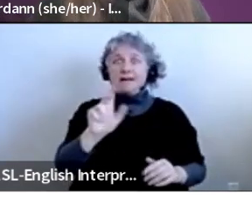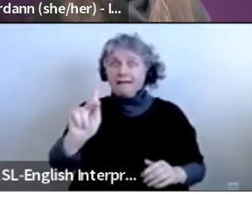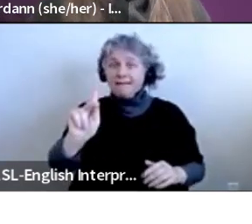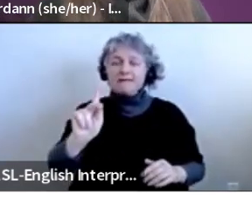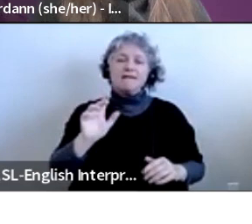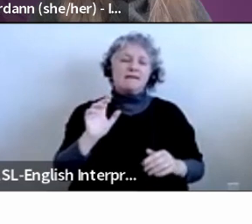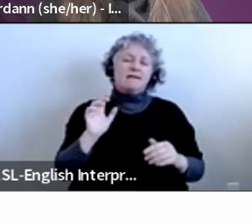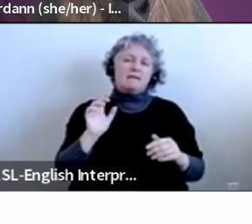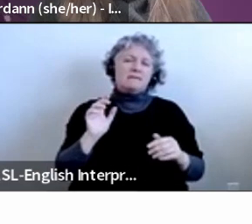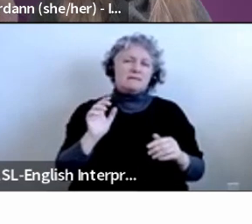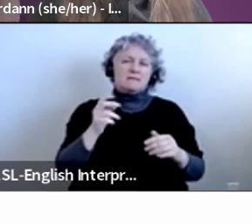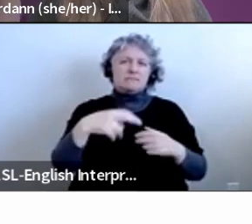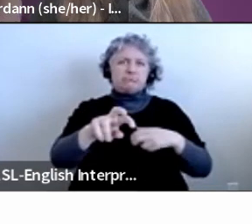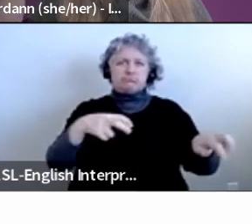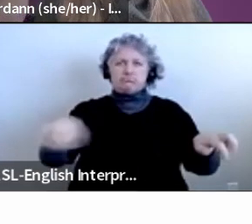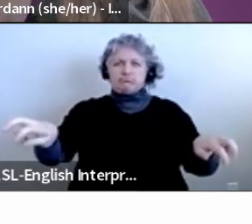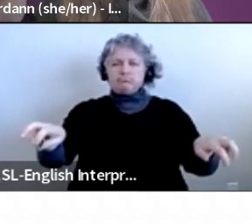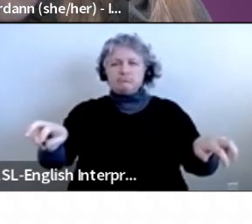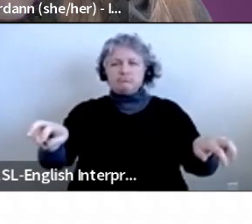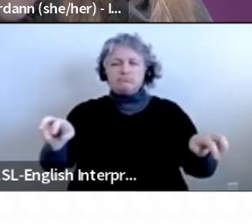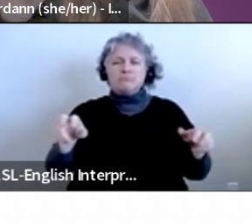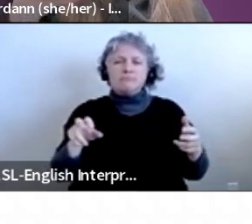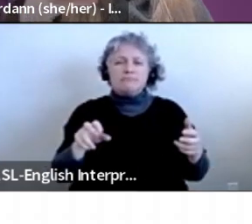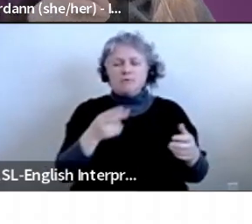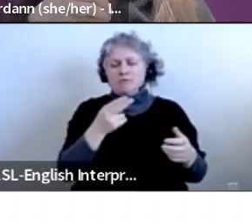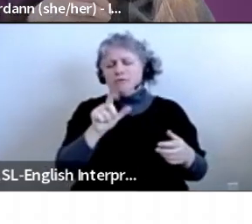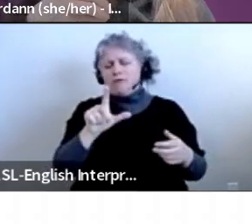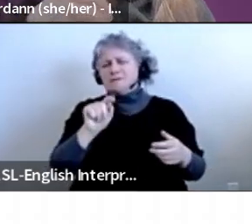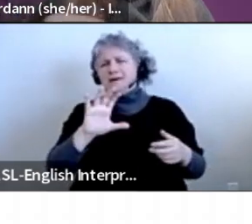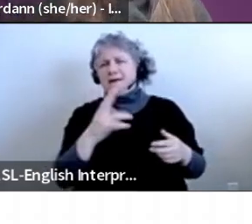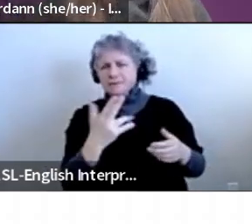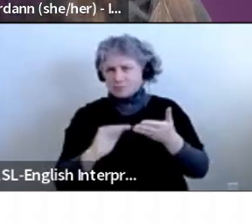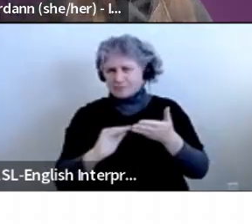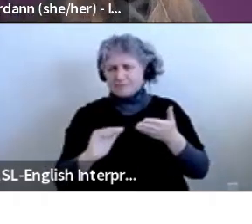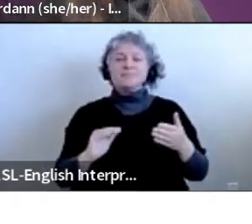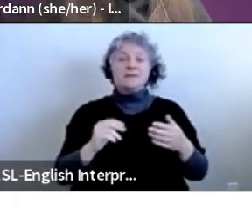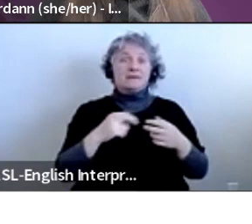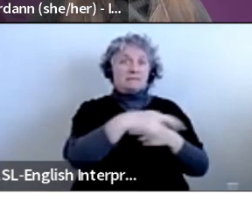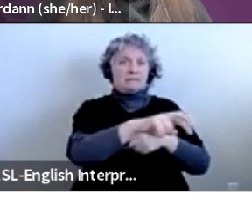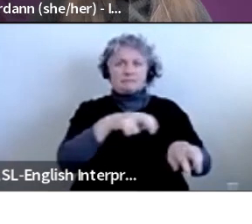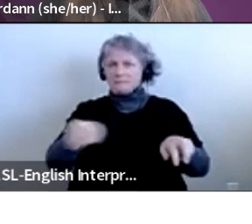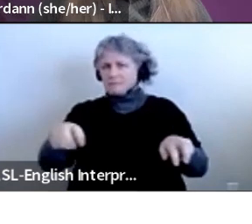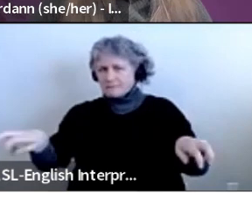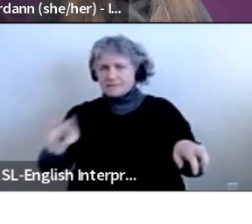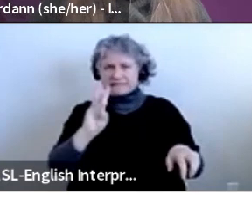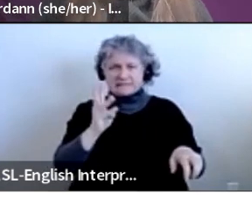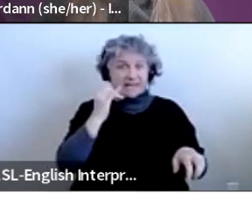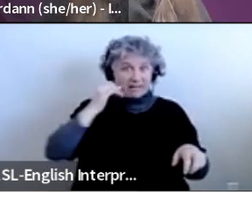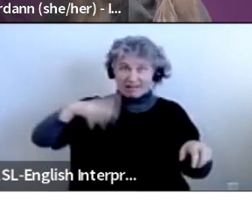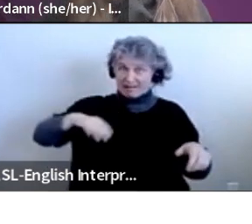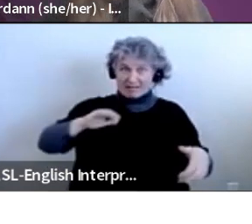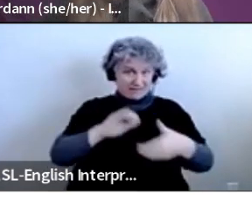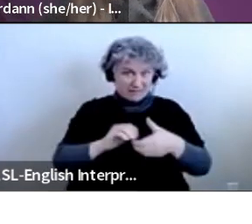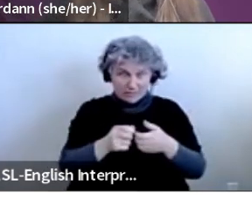to that regional innovation center for them to grade your application. If you haven't worked with a regional innovation center before,